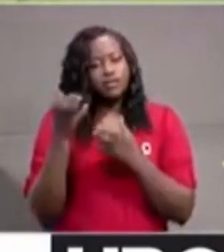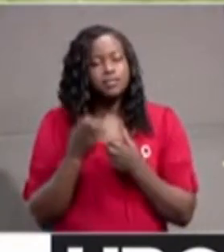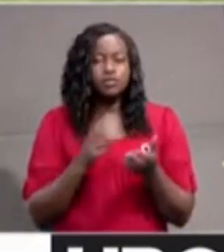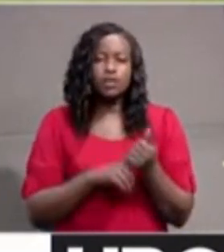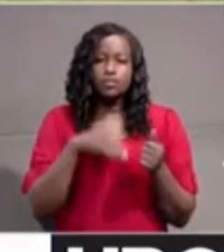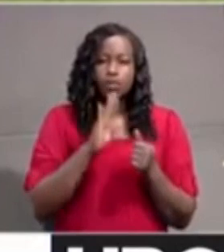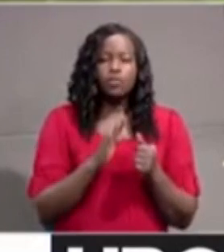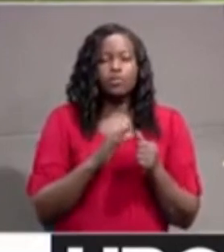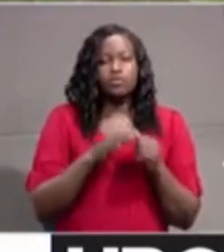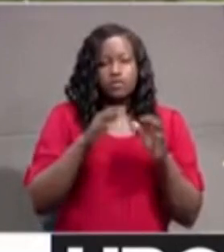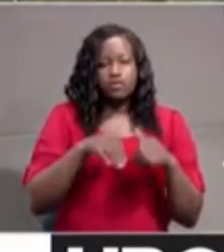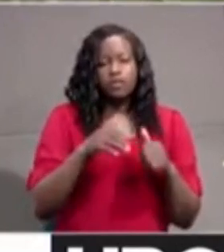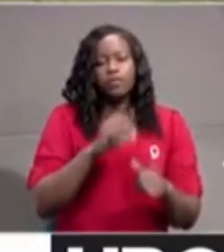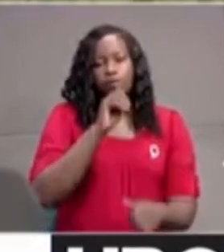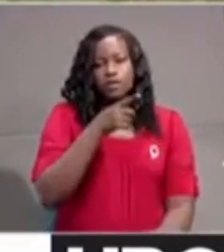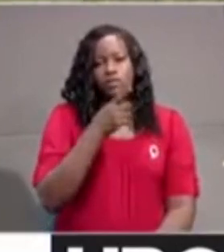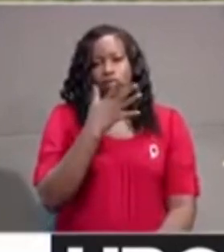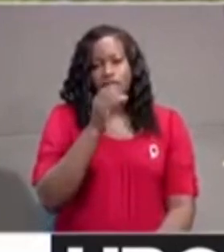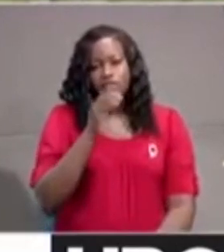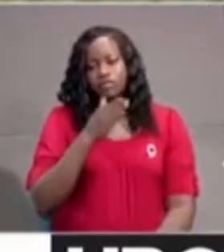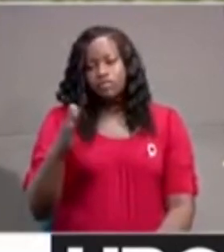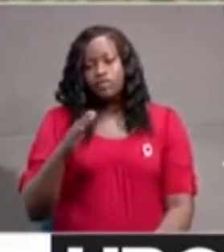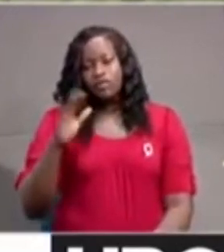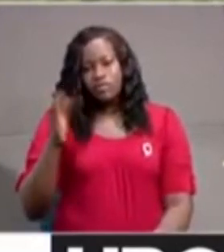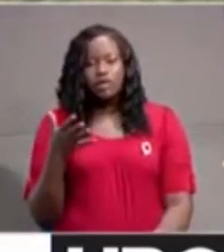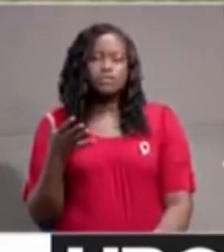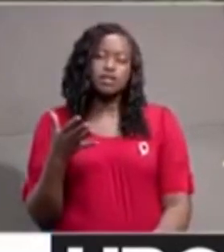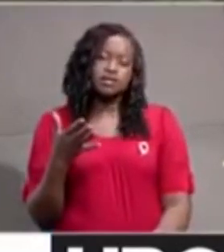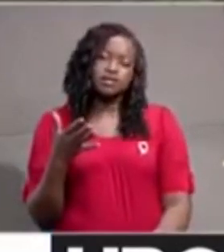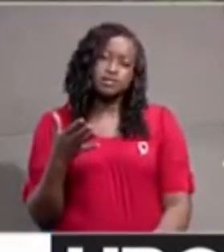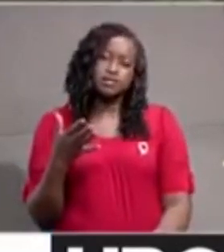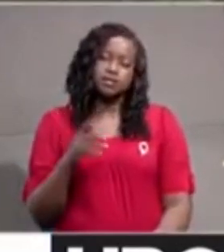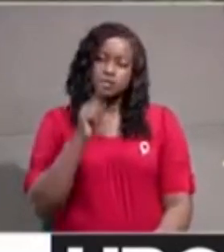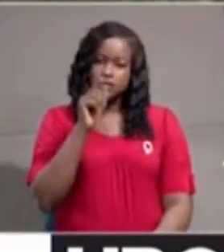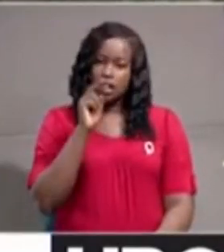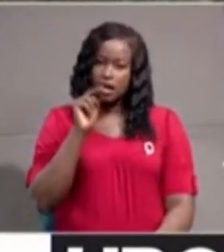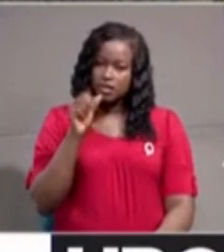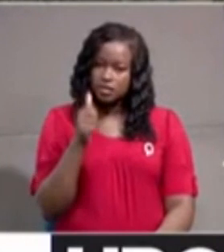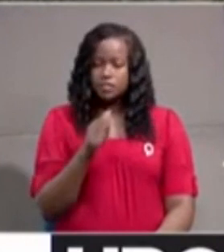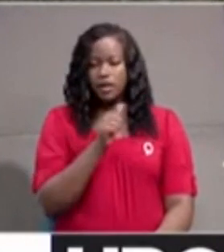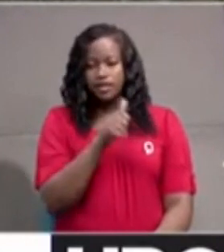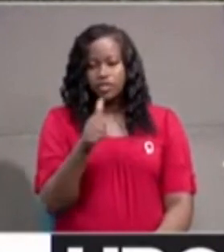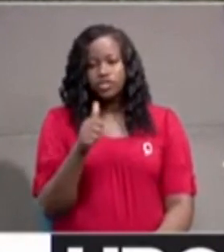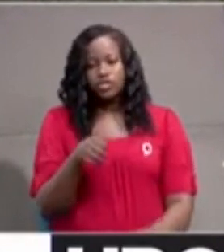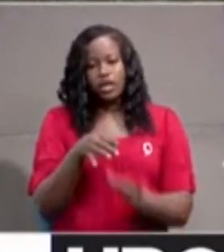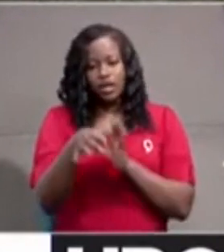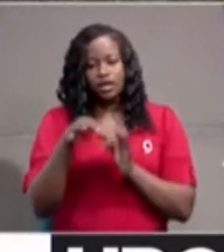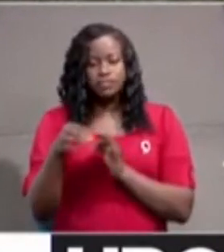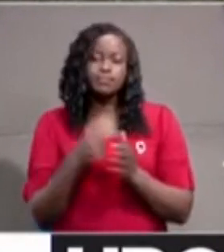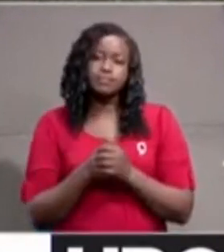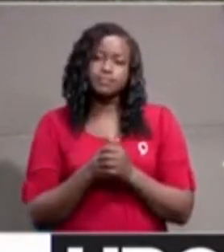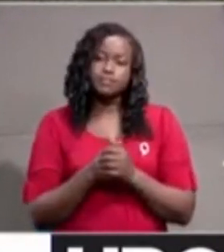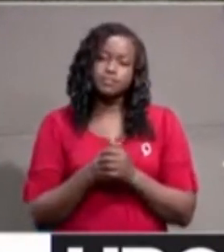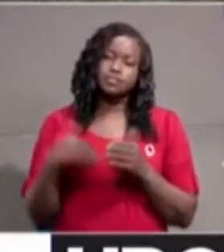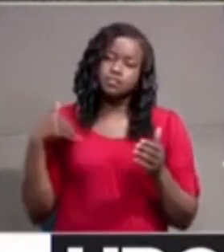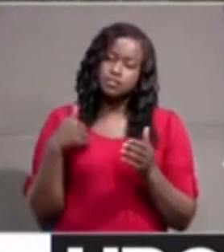from 1,500 to 5,000 tons milled rice per hectare. What we have been eyeing as farmers, because since then we